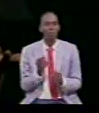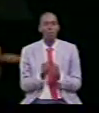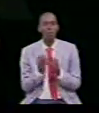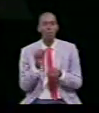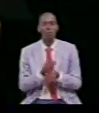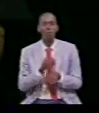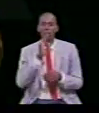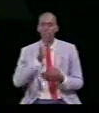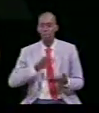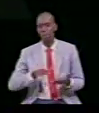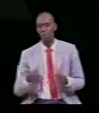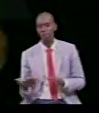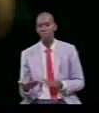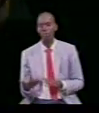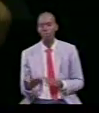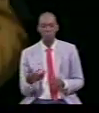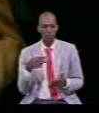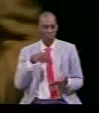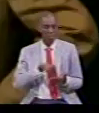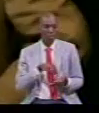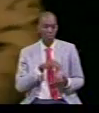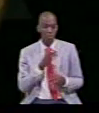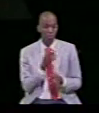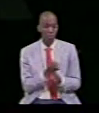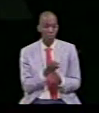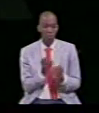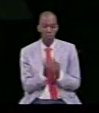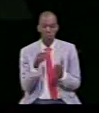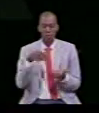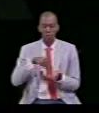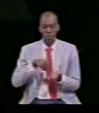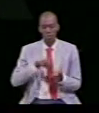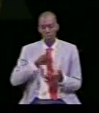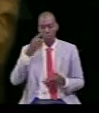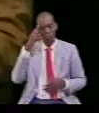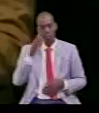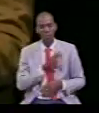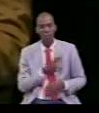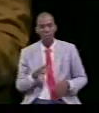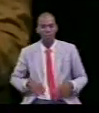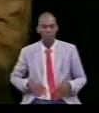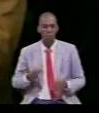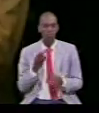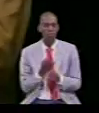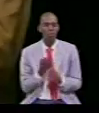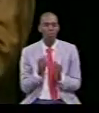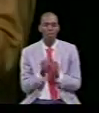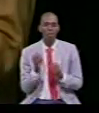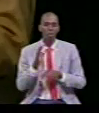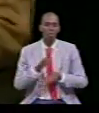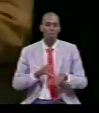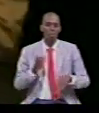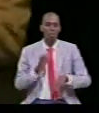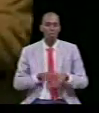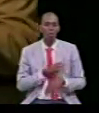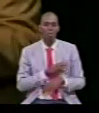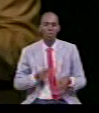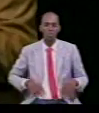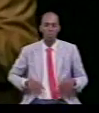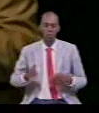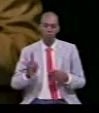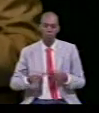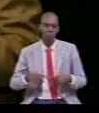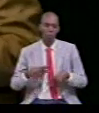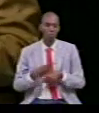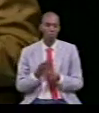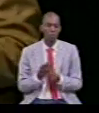for Christ is dead. Faith without calling on Christ to forgive and to set free. Would you know that